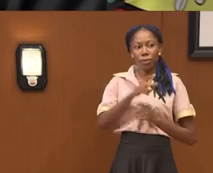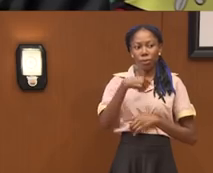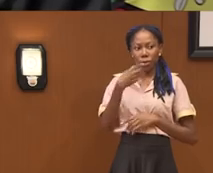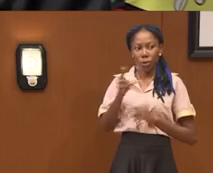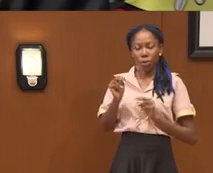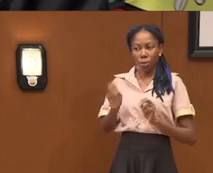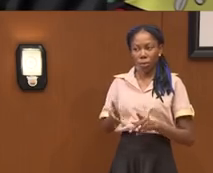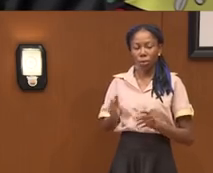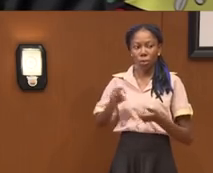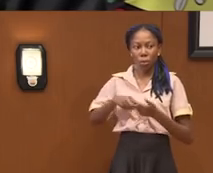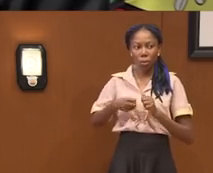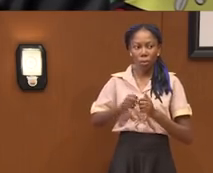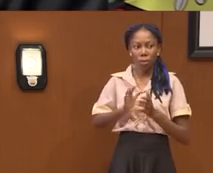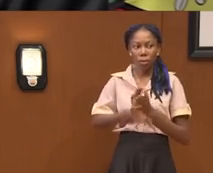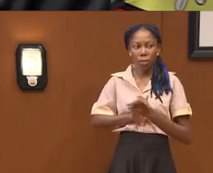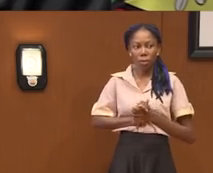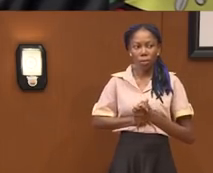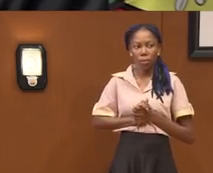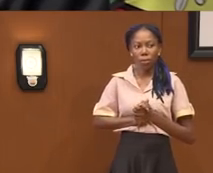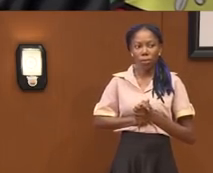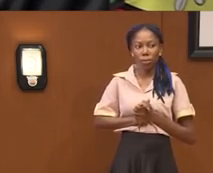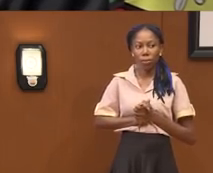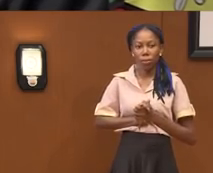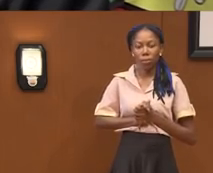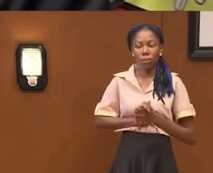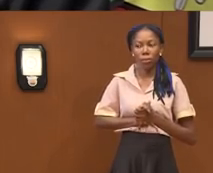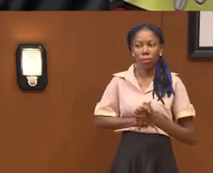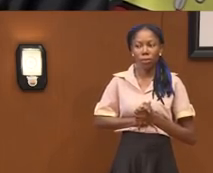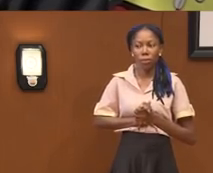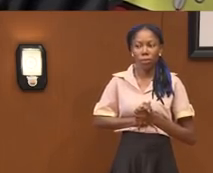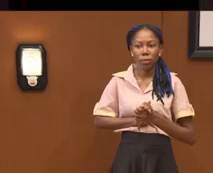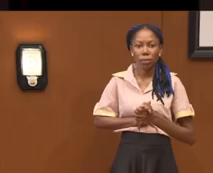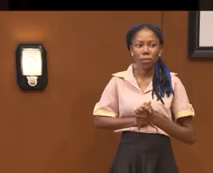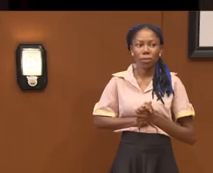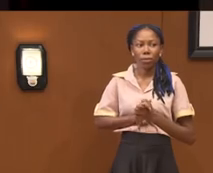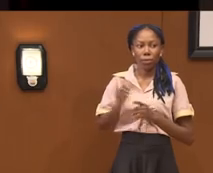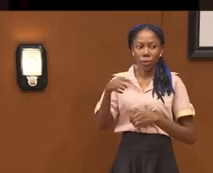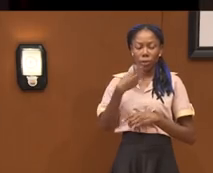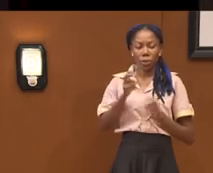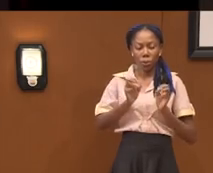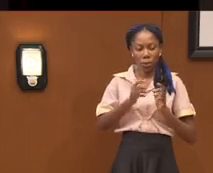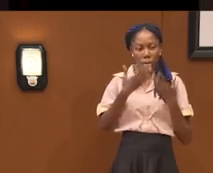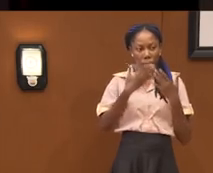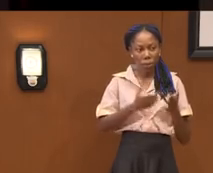Go ahead. Respond to what he has to say. Okay. Thank you, ma'am.